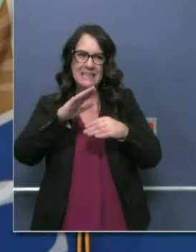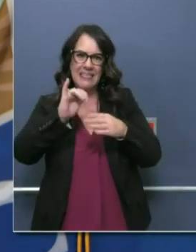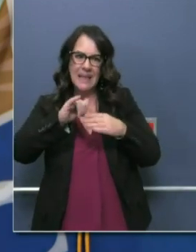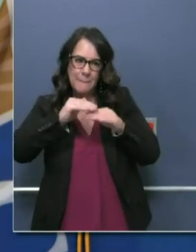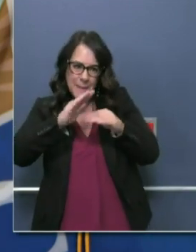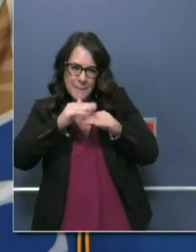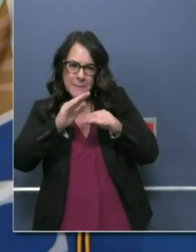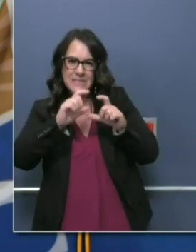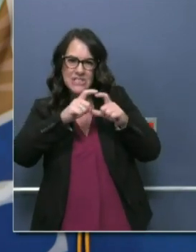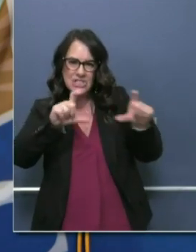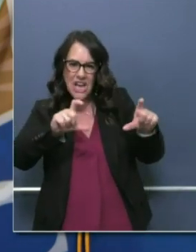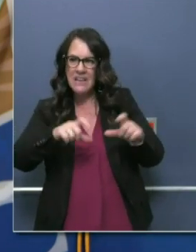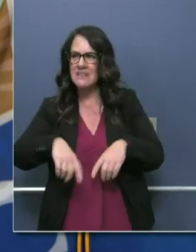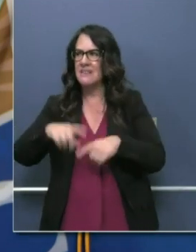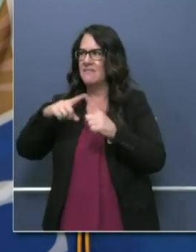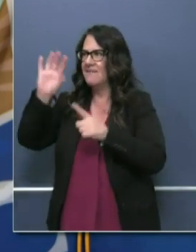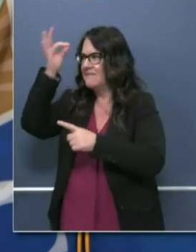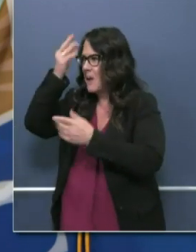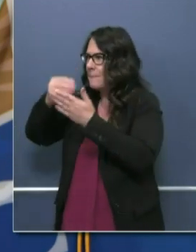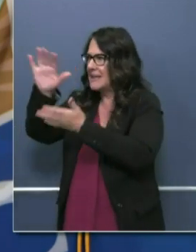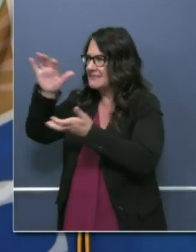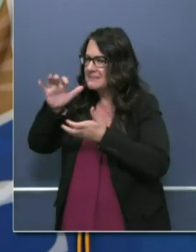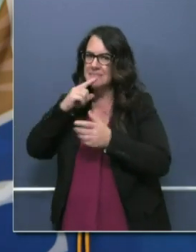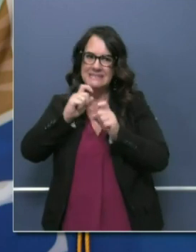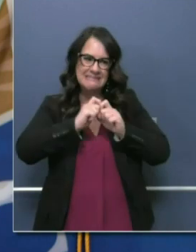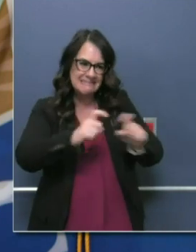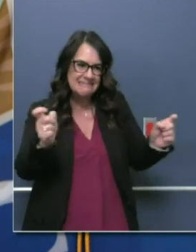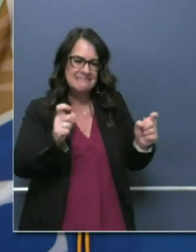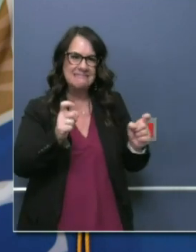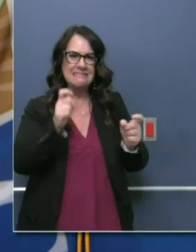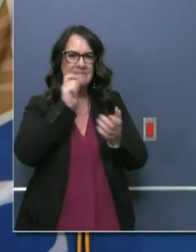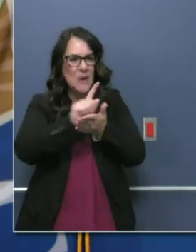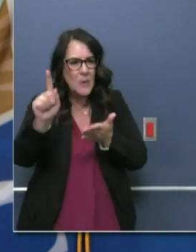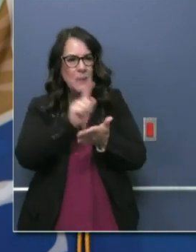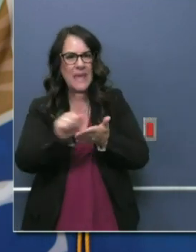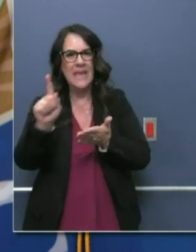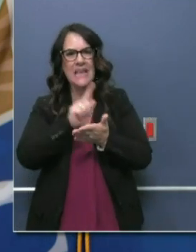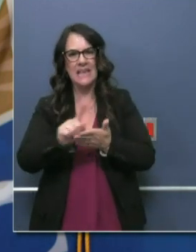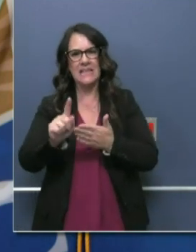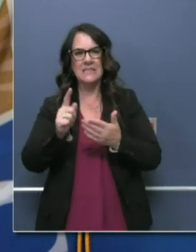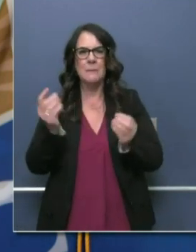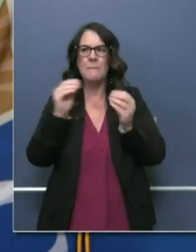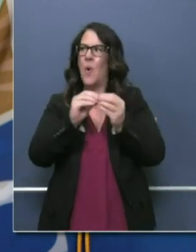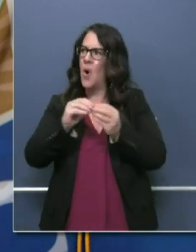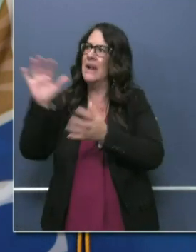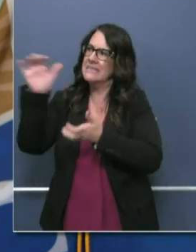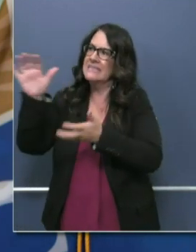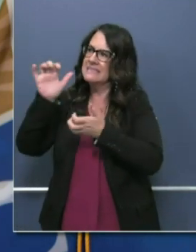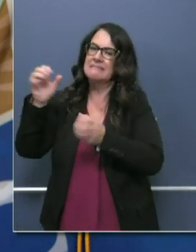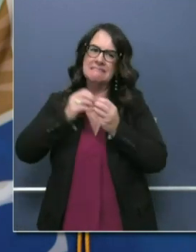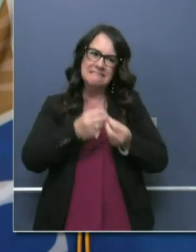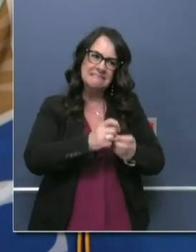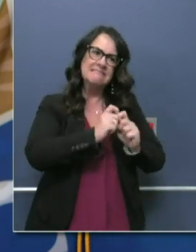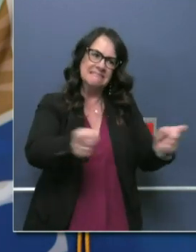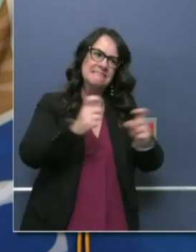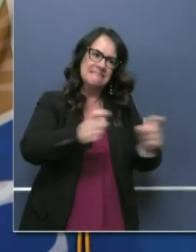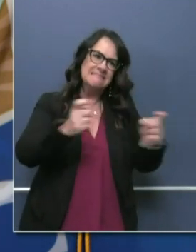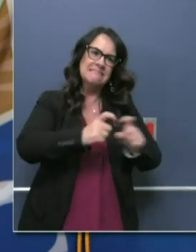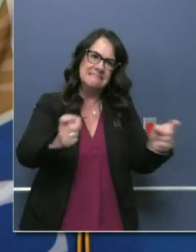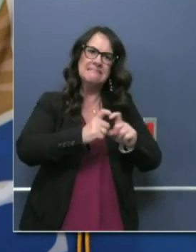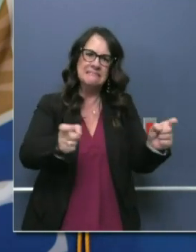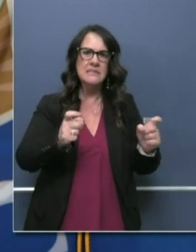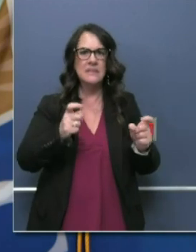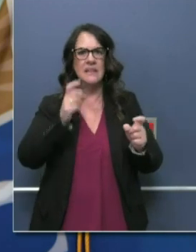$767 on average for each week out to individuals. More will be forthcoming. Call